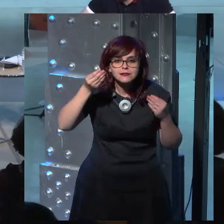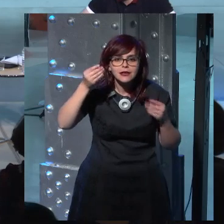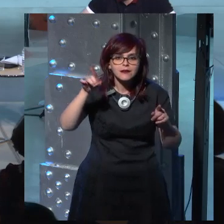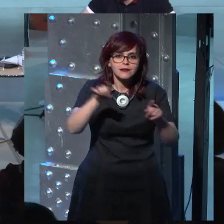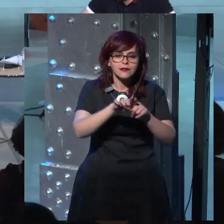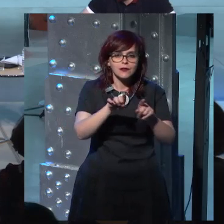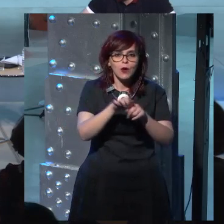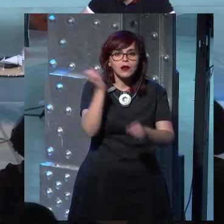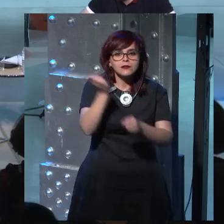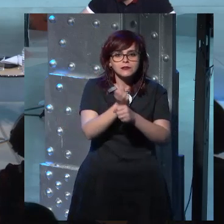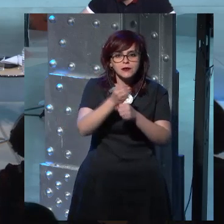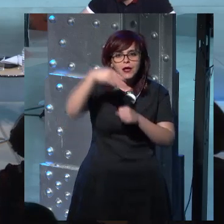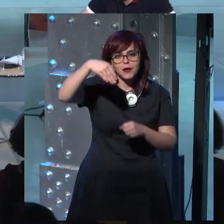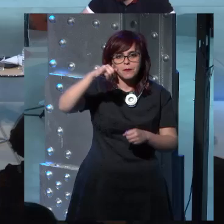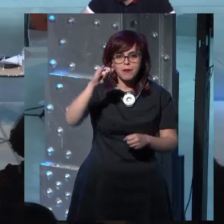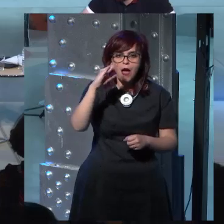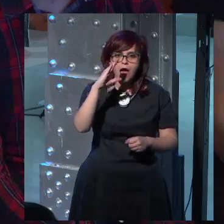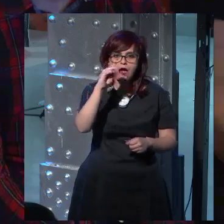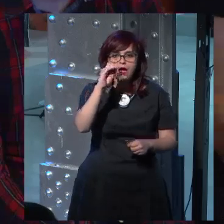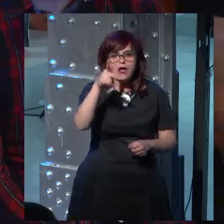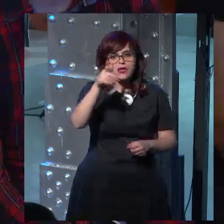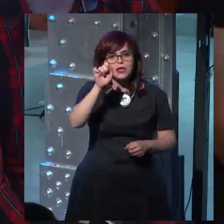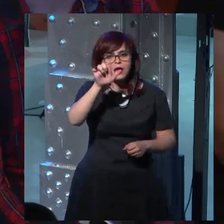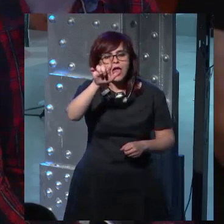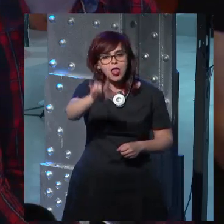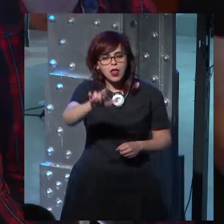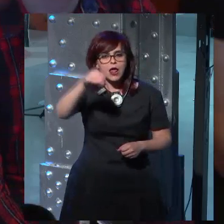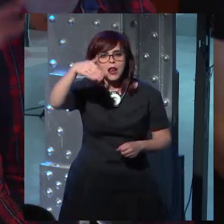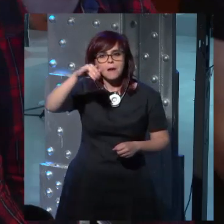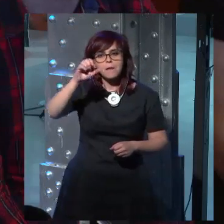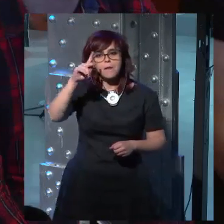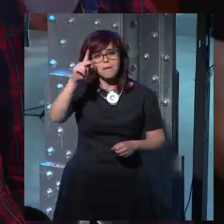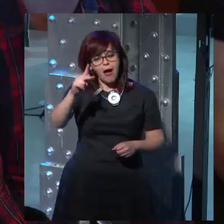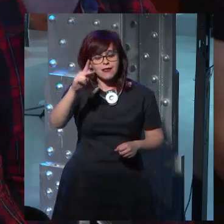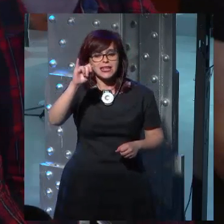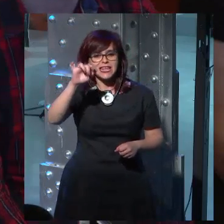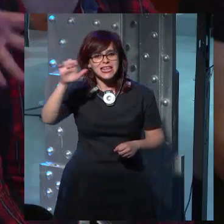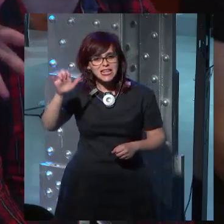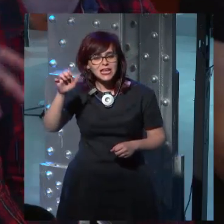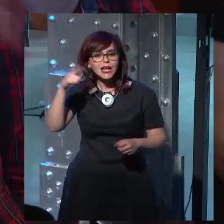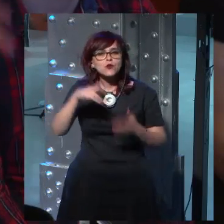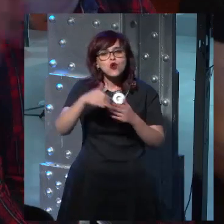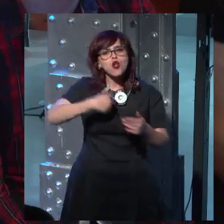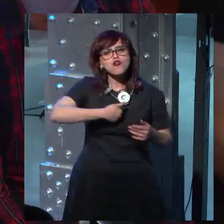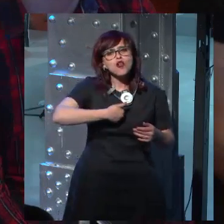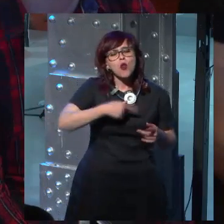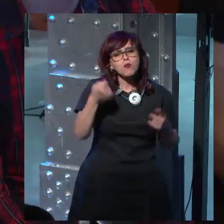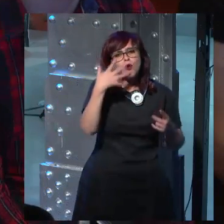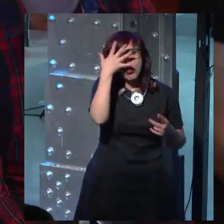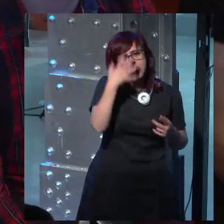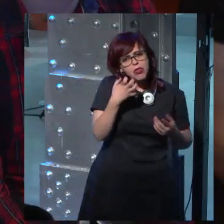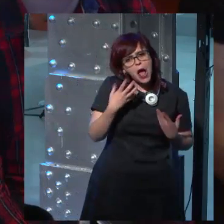McKean in a dramatic role? And did you admire previously Michael McKean, which in a